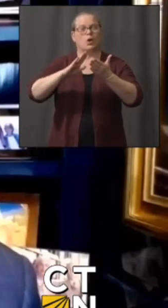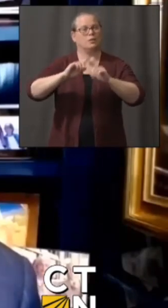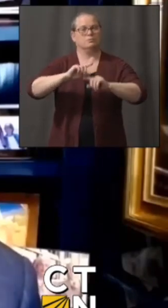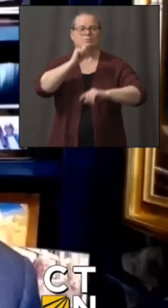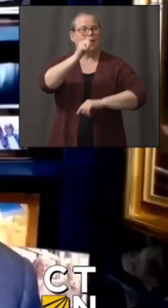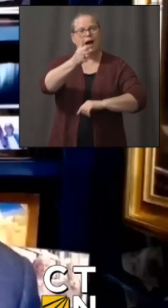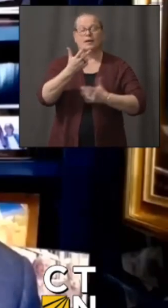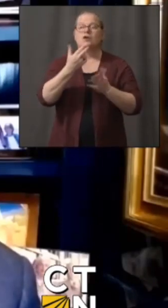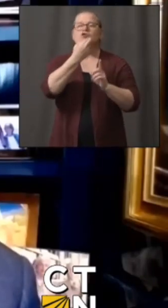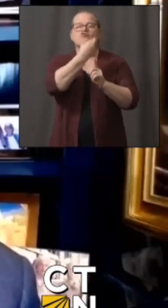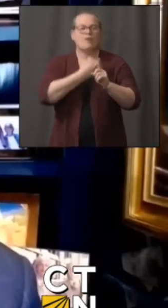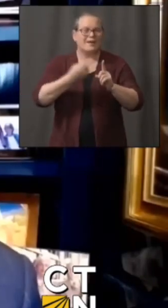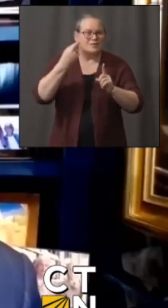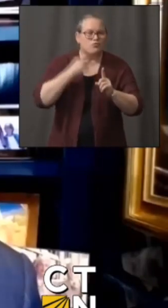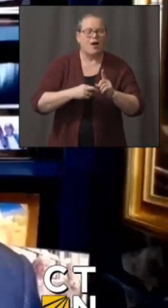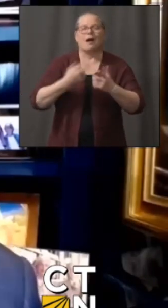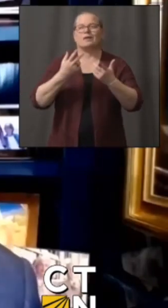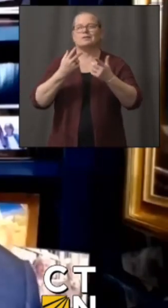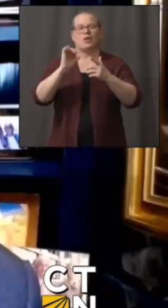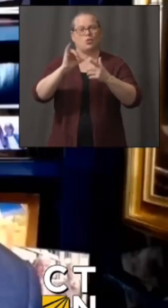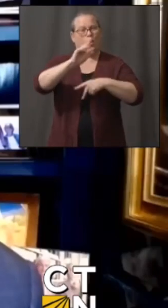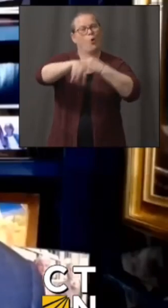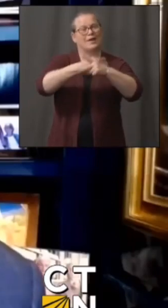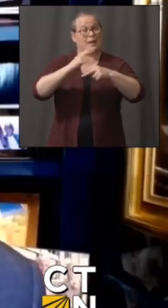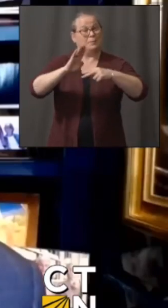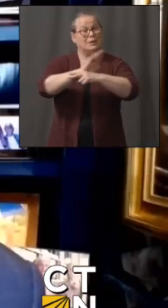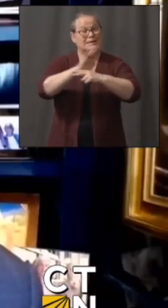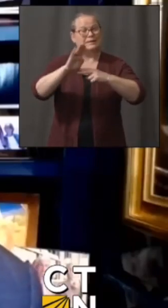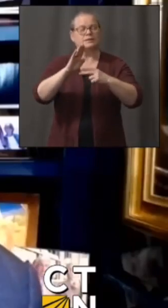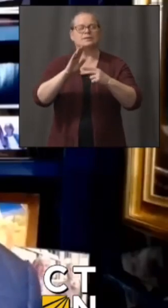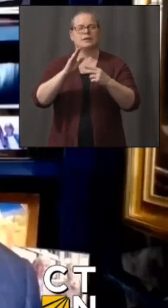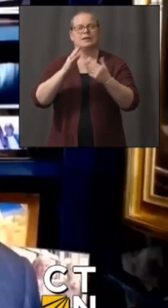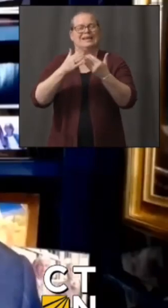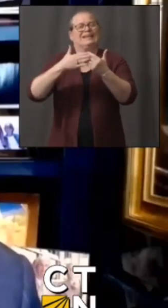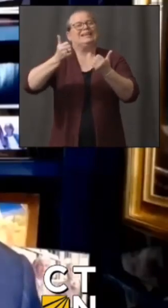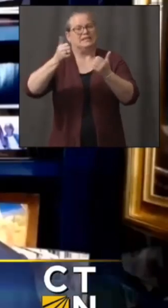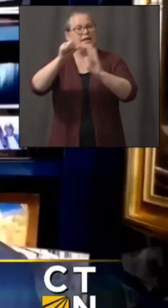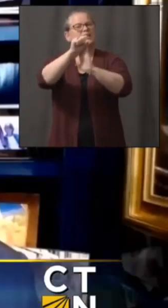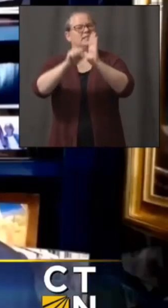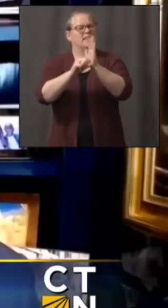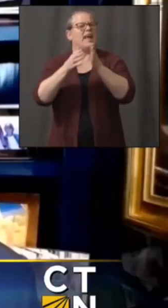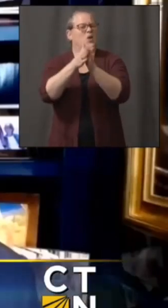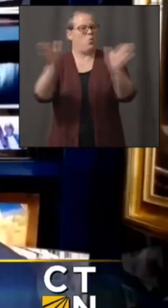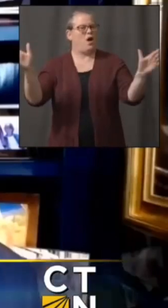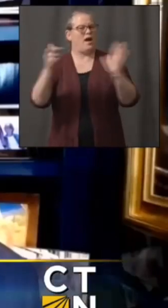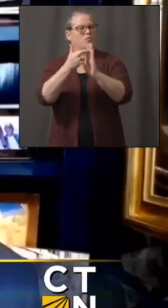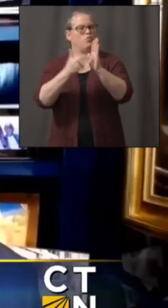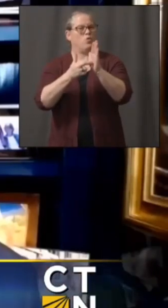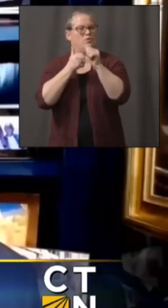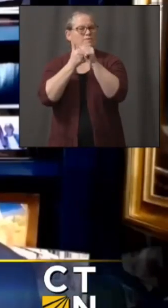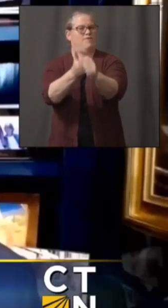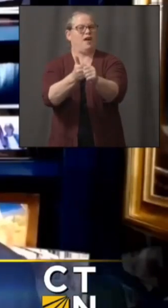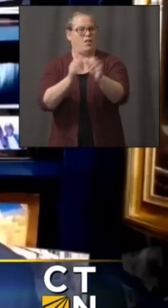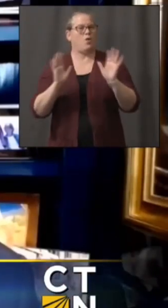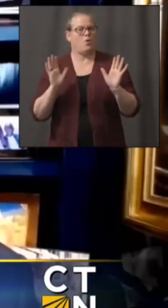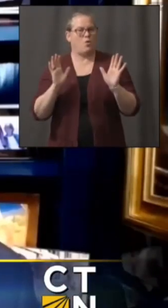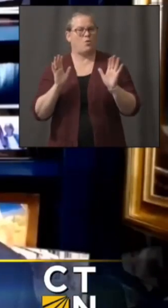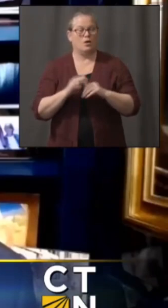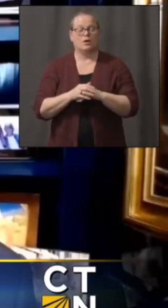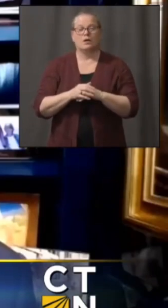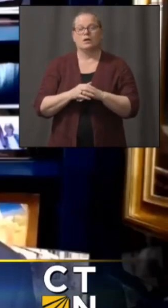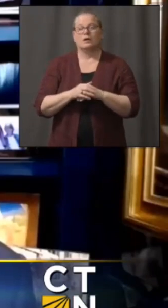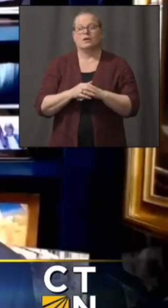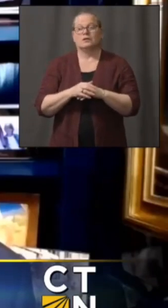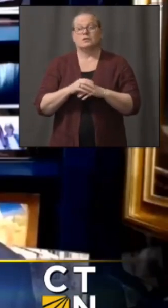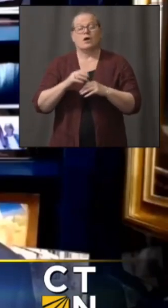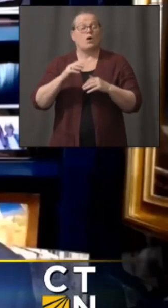it's so much more effective and meaningful to do that on a statewide basis. So we're going to stick with that. And as you know, I'm talking to our fellow governors about what we do